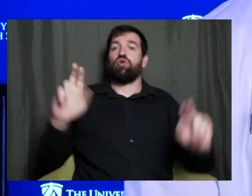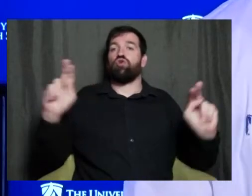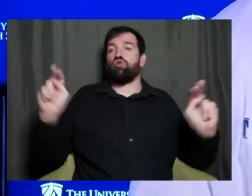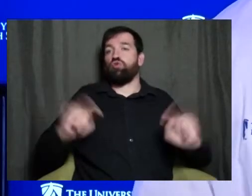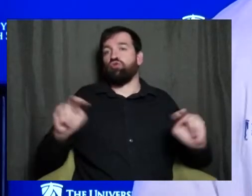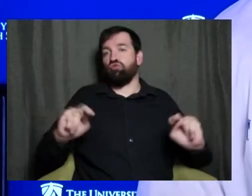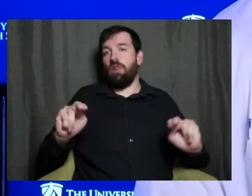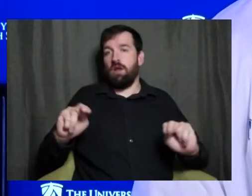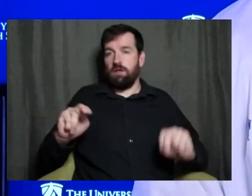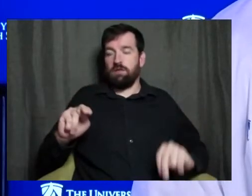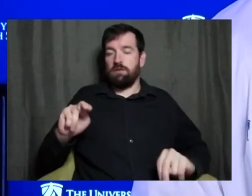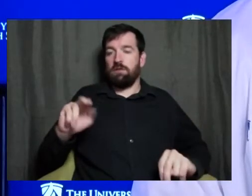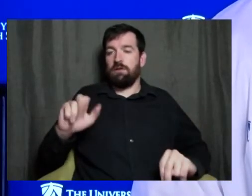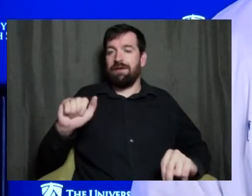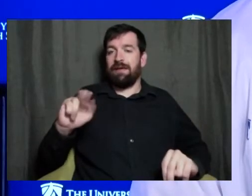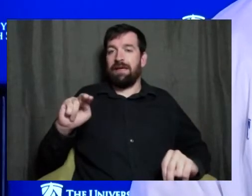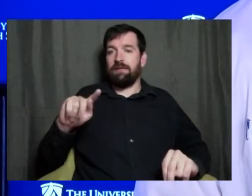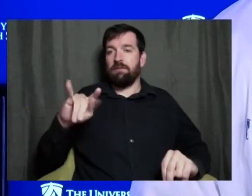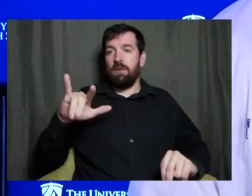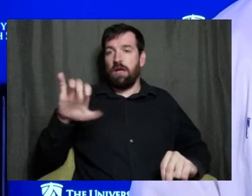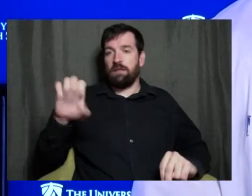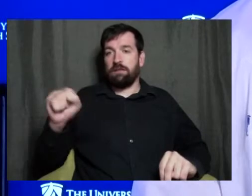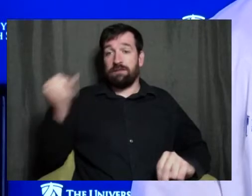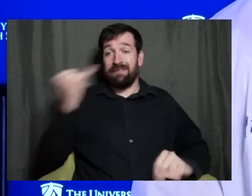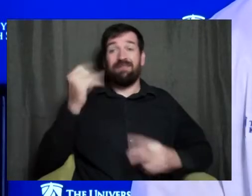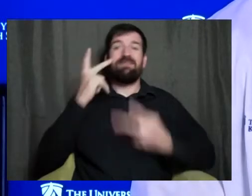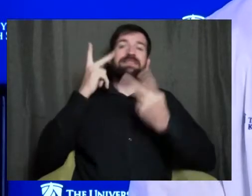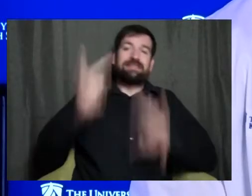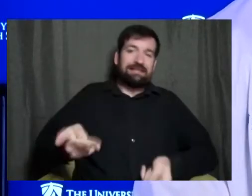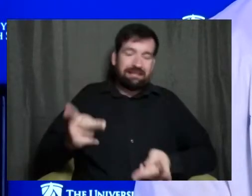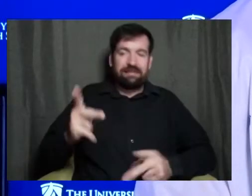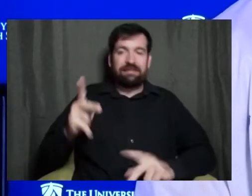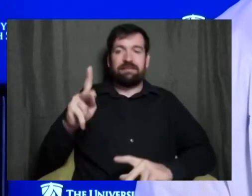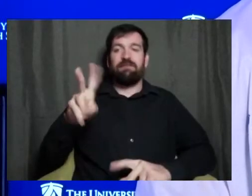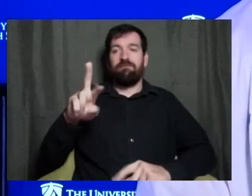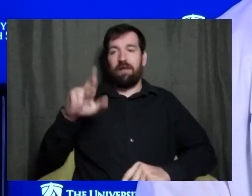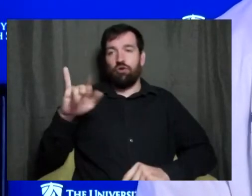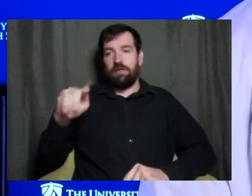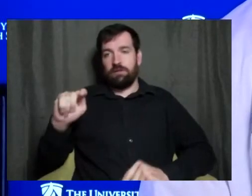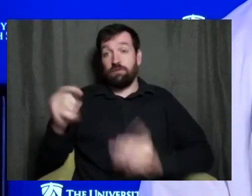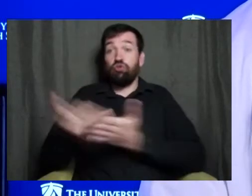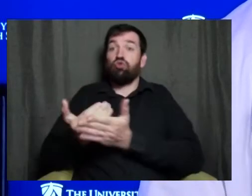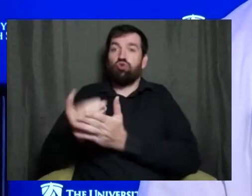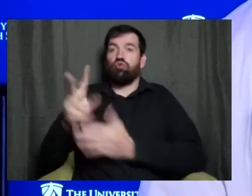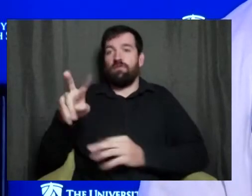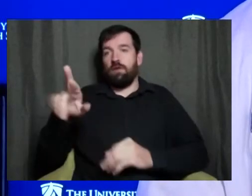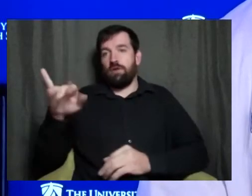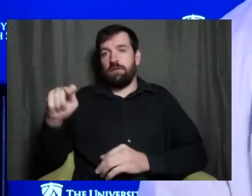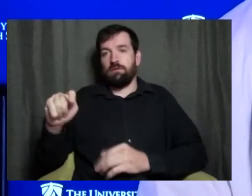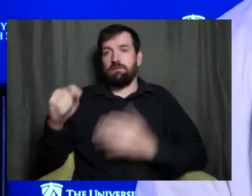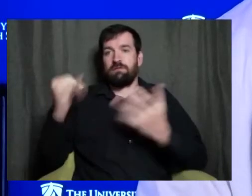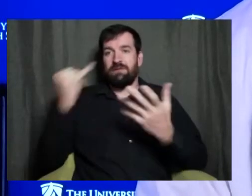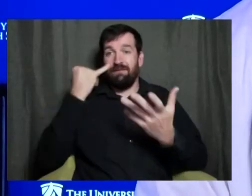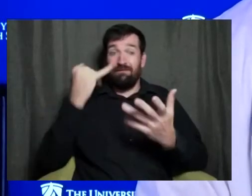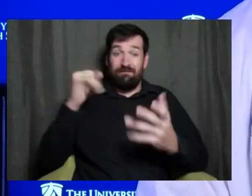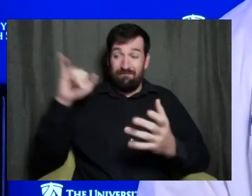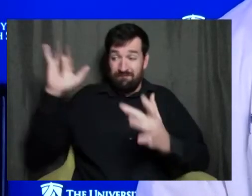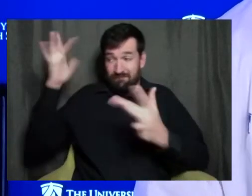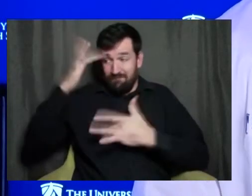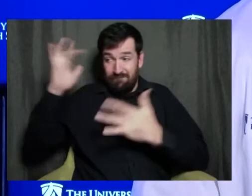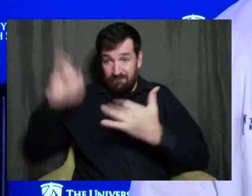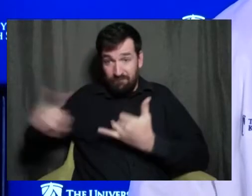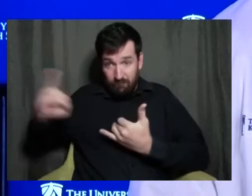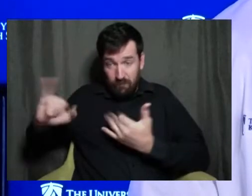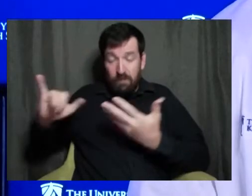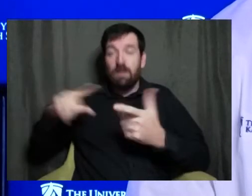antibodies if you see another variant, if you've been vaccinated now after infection, especially if it was a mild infection, compared